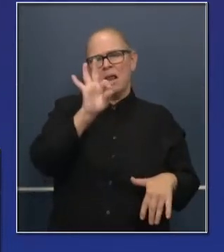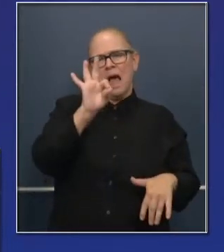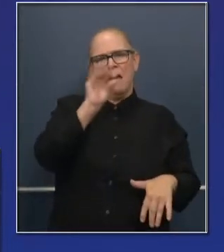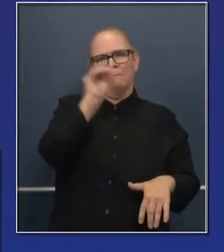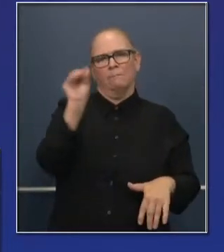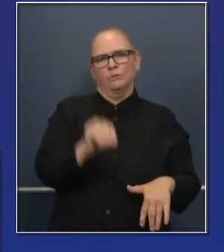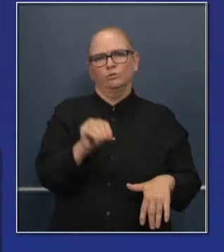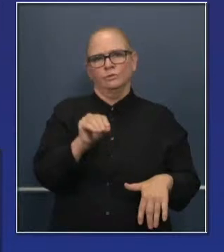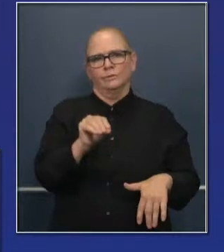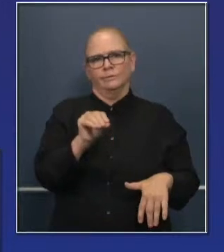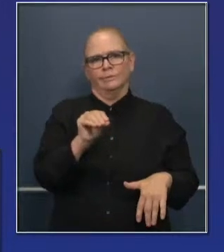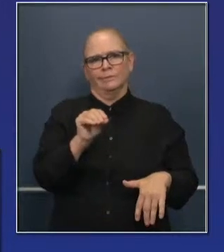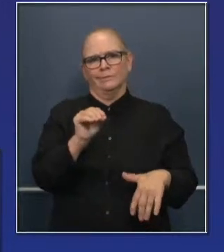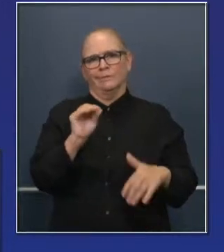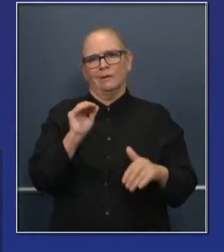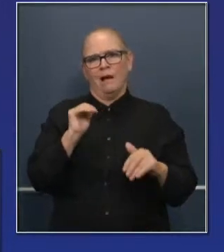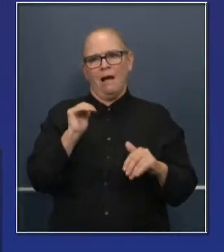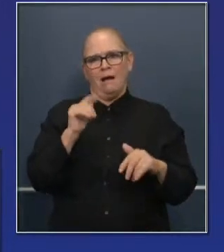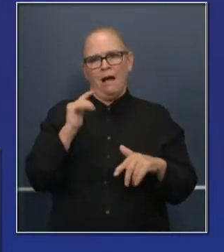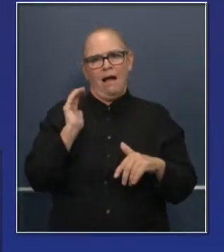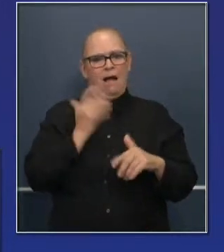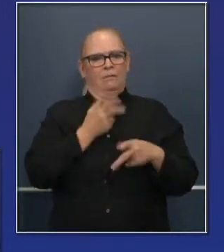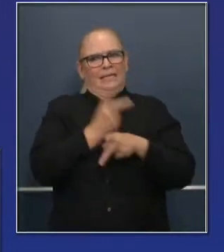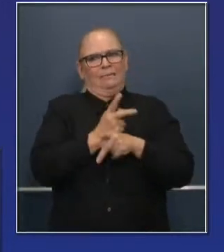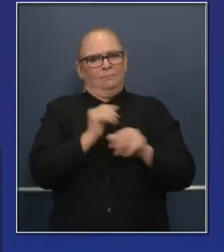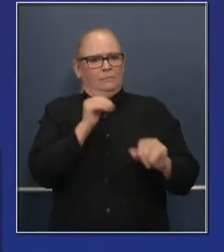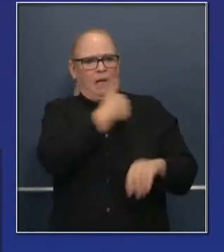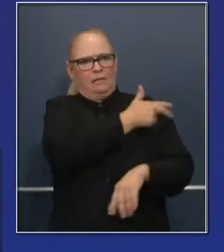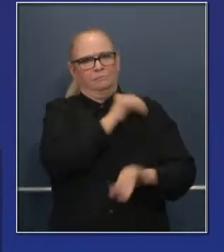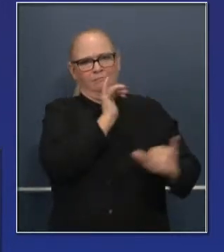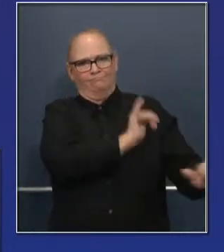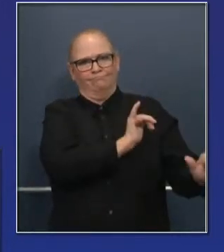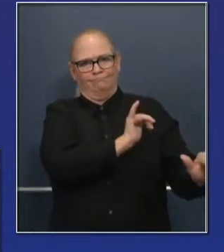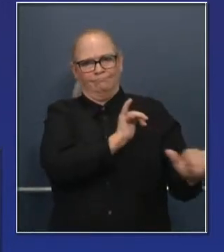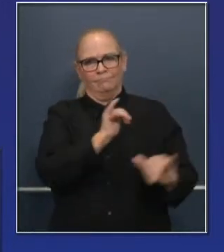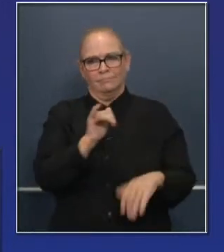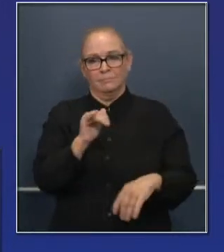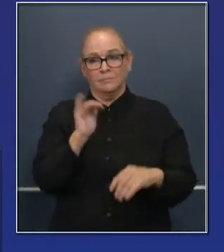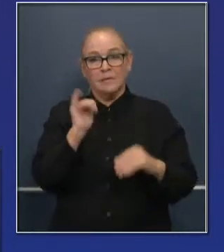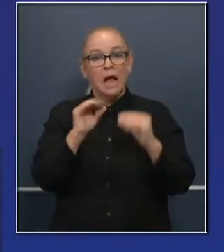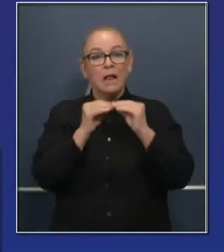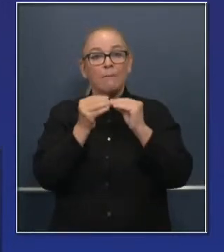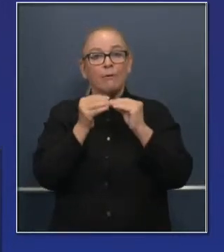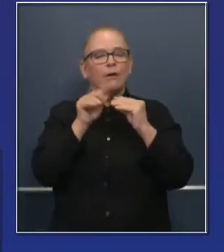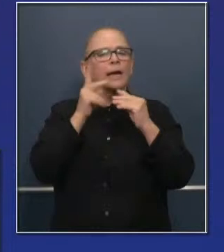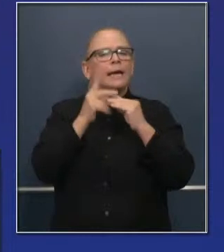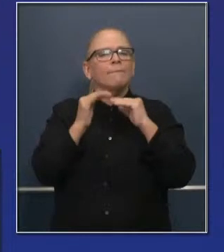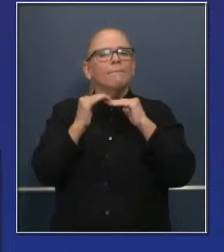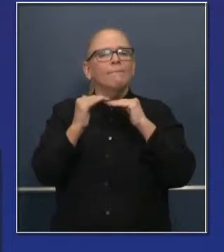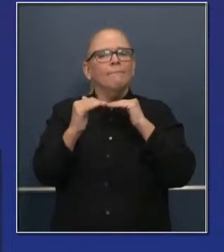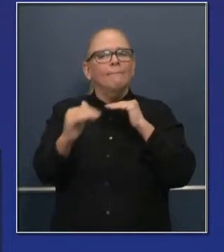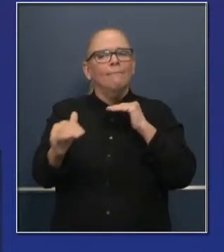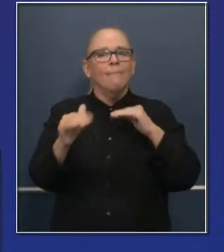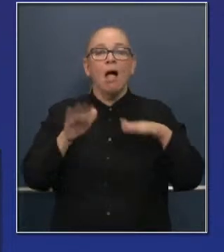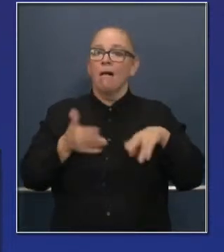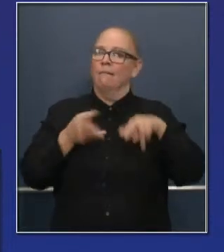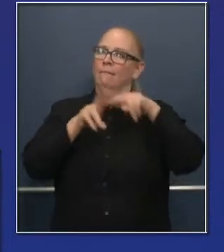total capacity. It's holding relatively steady, not increasing, as you've seen in some previous